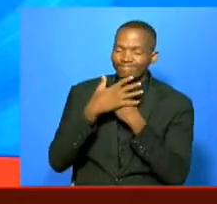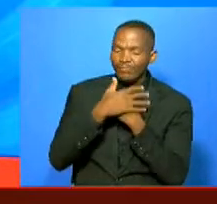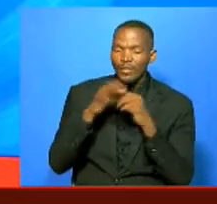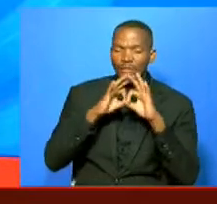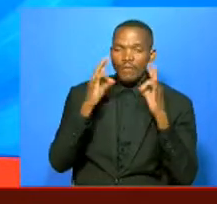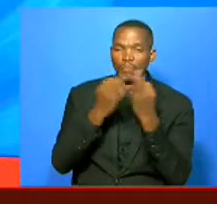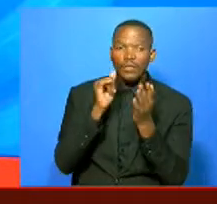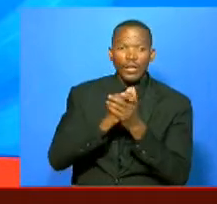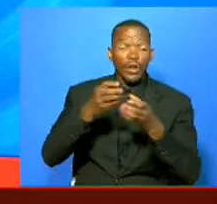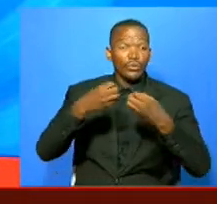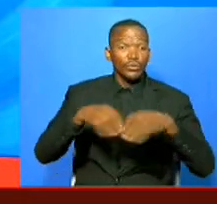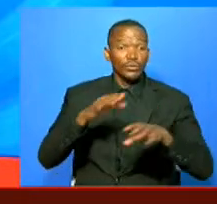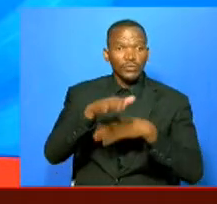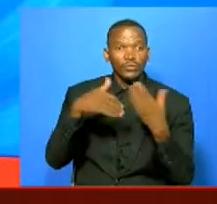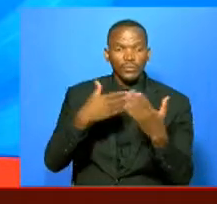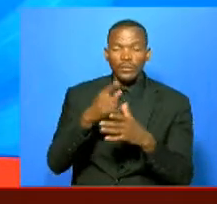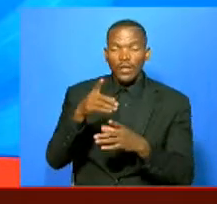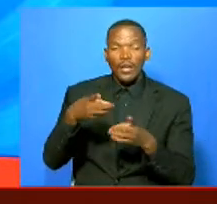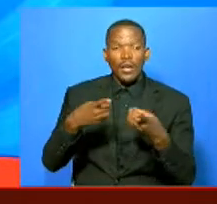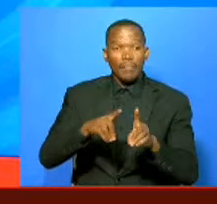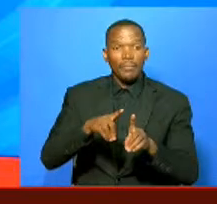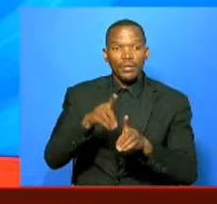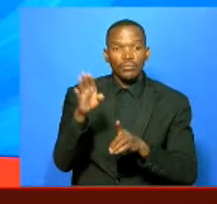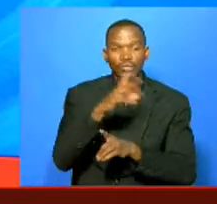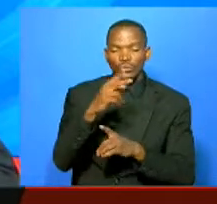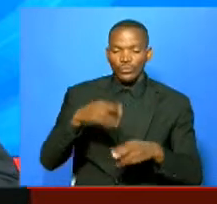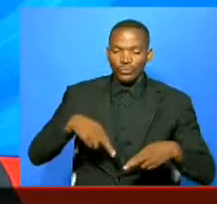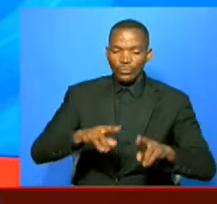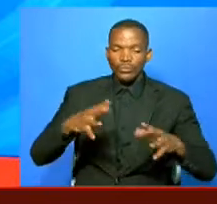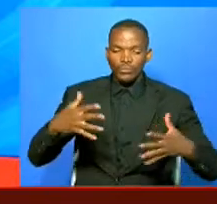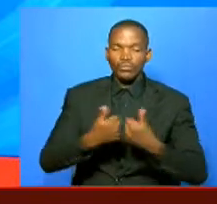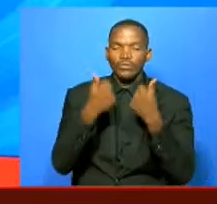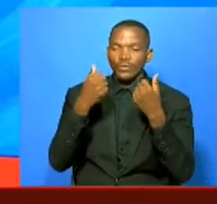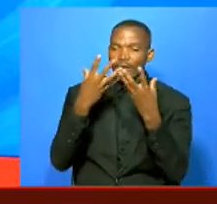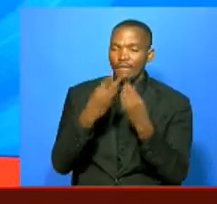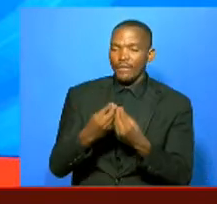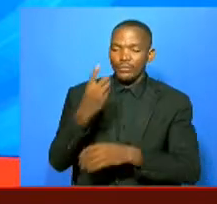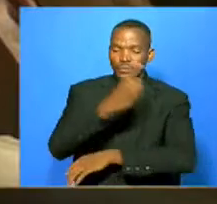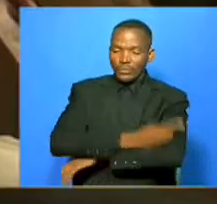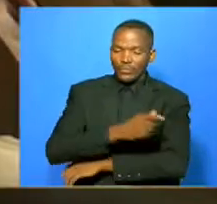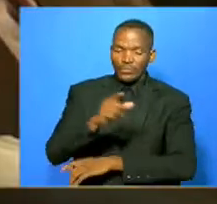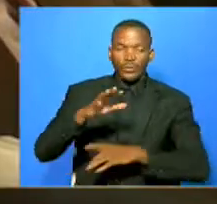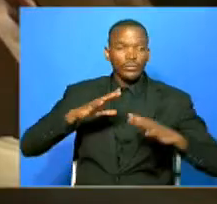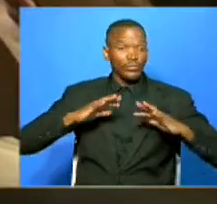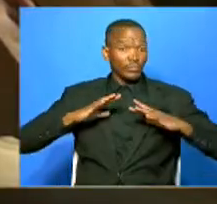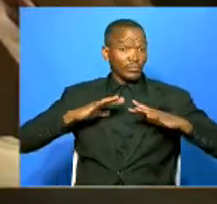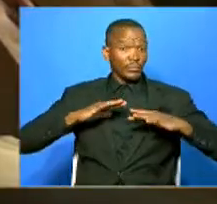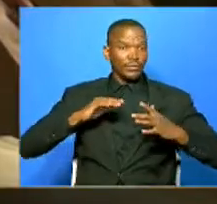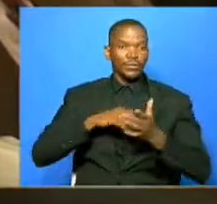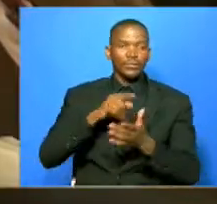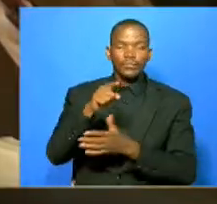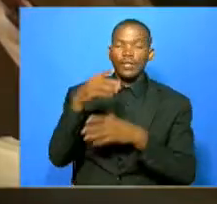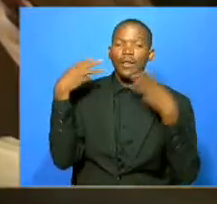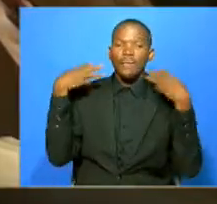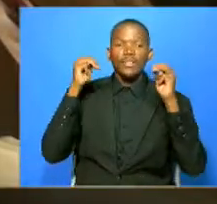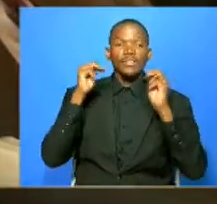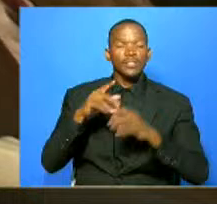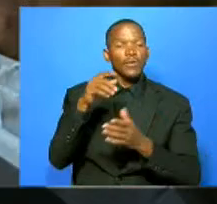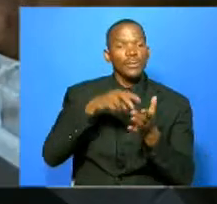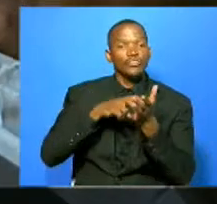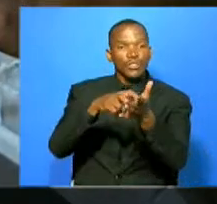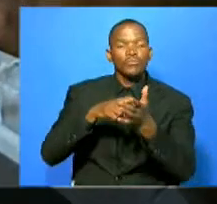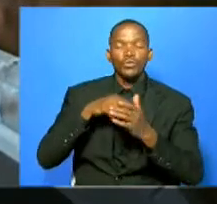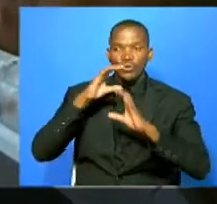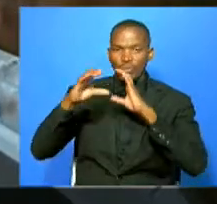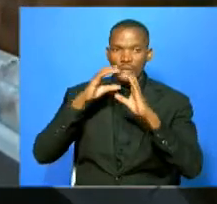a latlhegetsweng ke masika ka dikotsi tsa tsela mo malatsing a sa tswang go feta a Paseka. Tona wa dipalamo le ditirelo tsa setšhaba ebile le